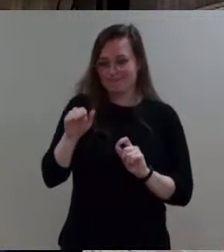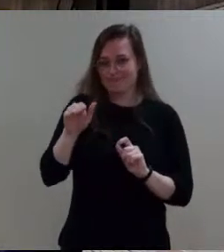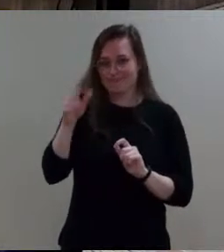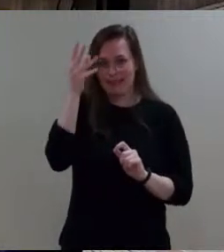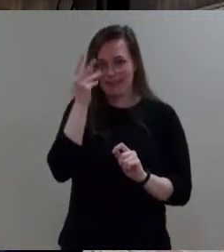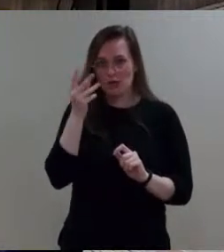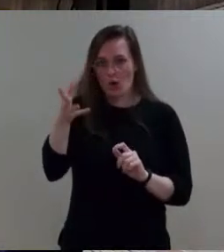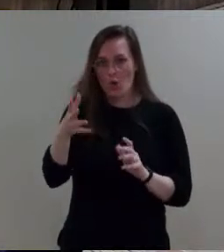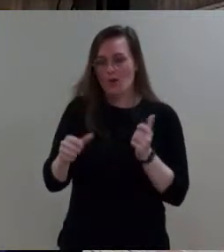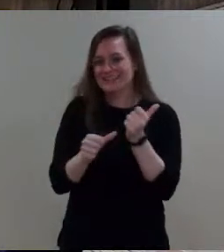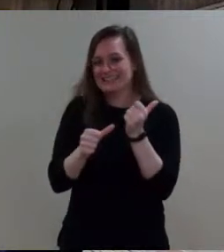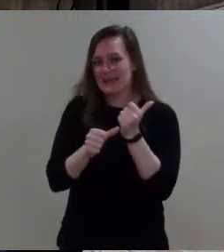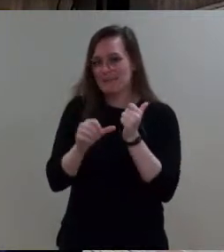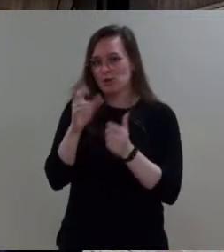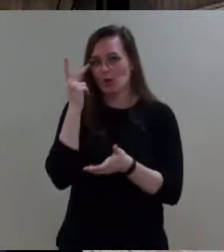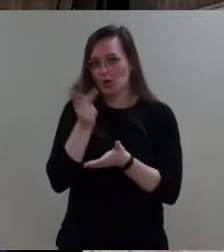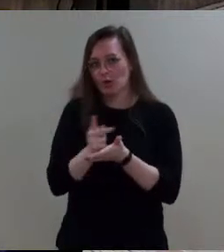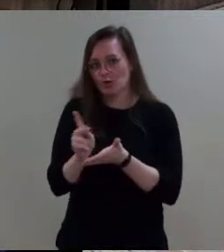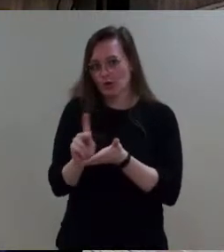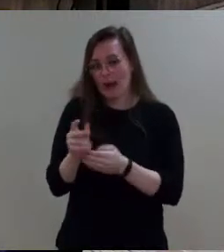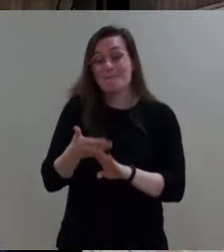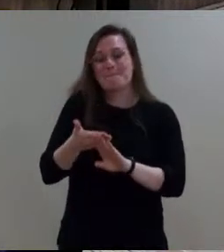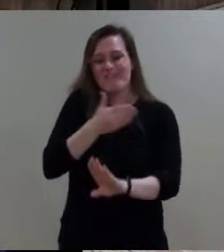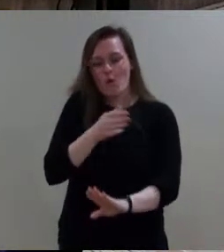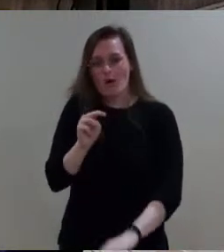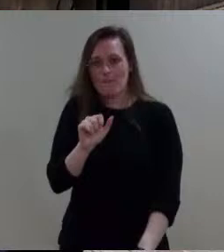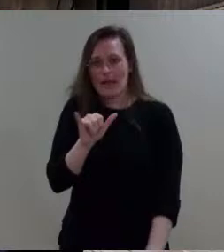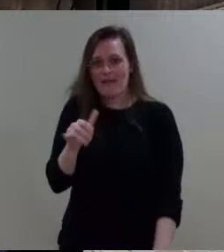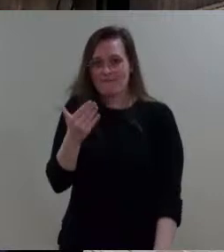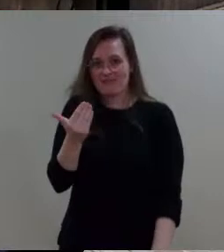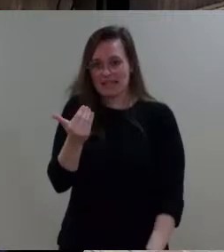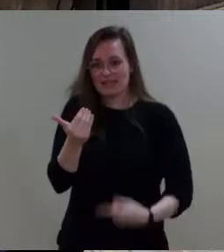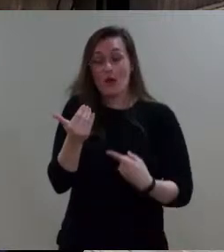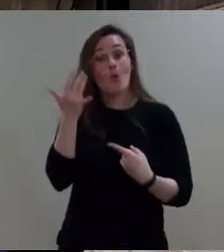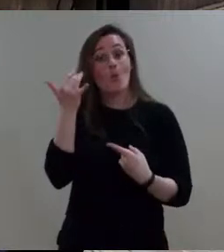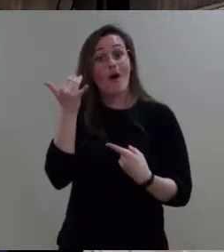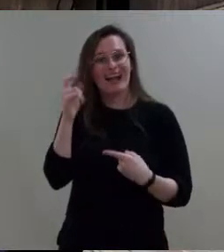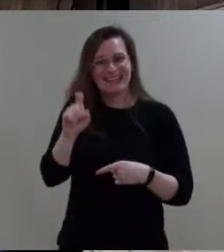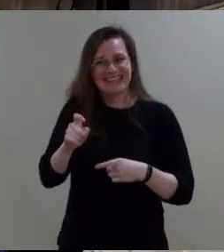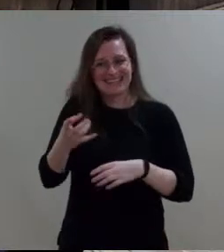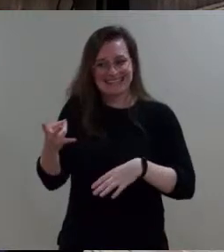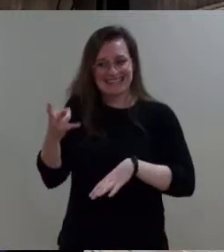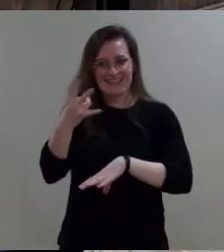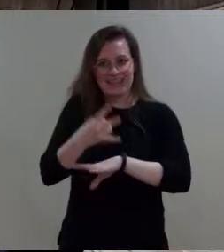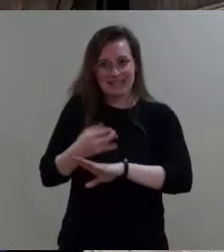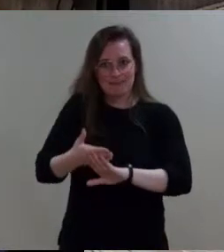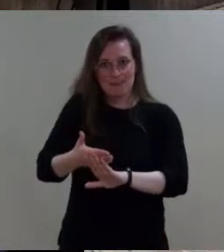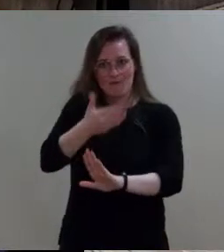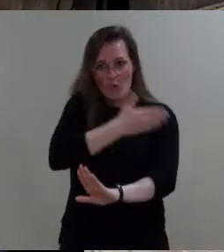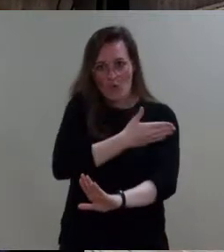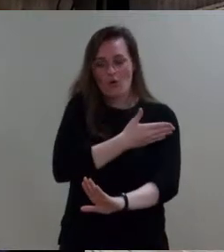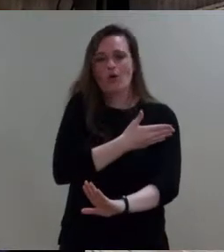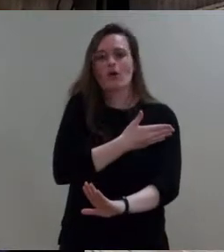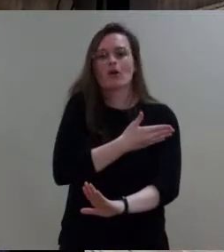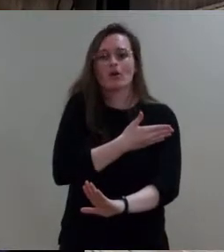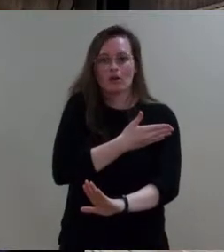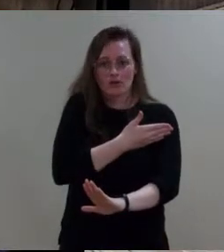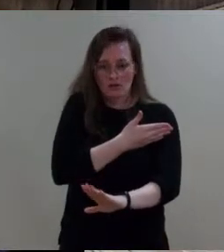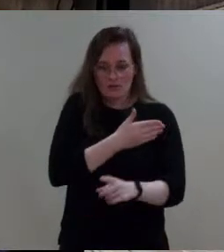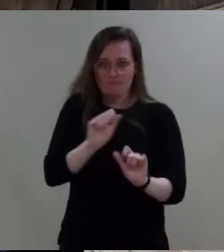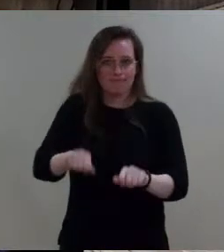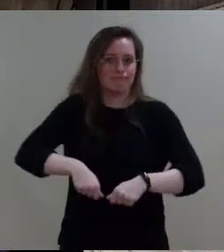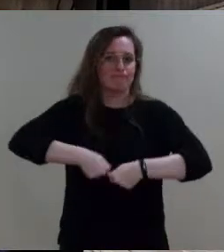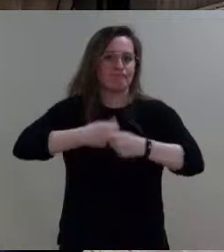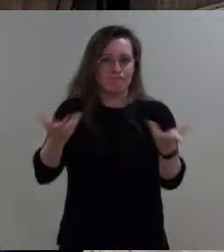May 15th. As council must have 7 full days prior to these coming to council for